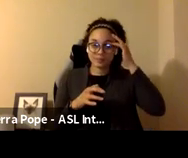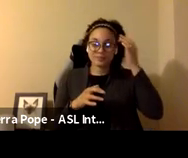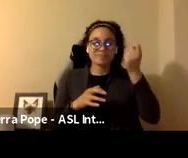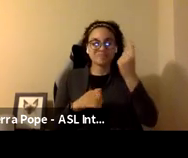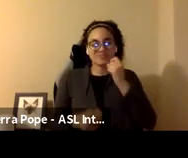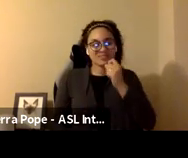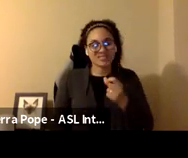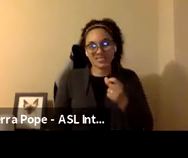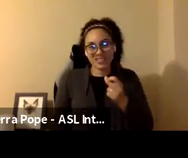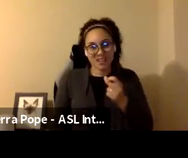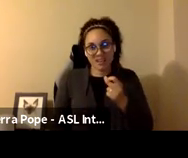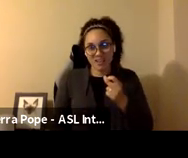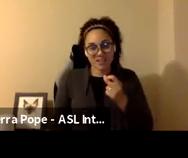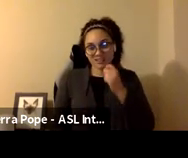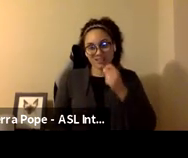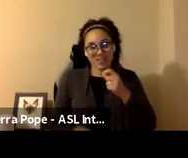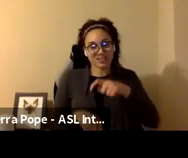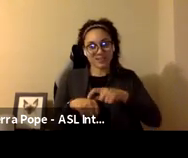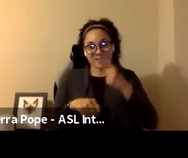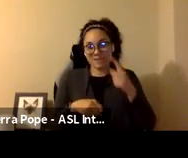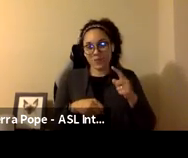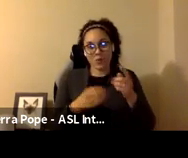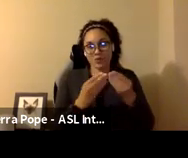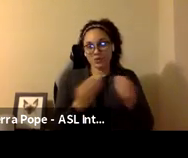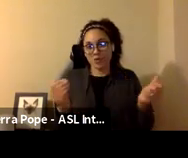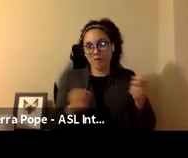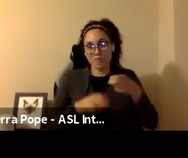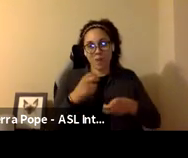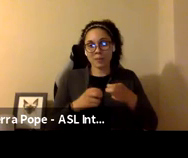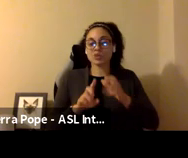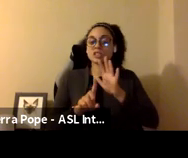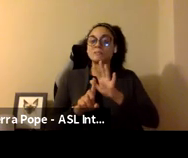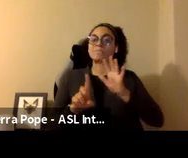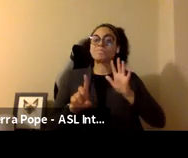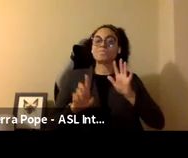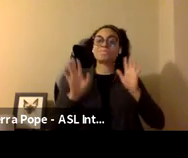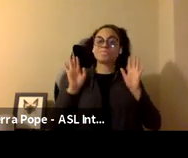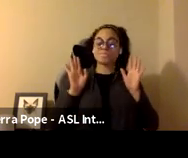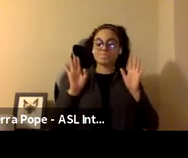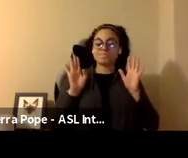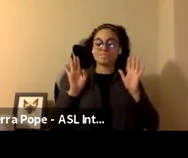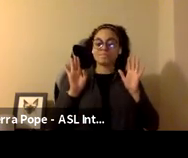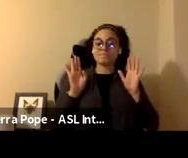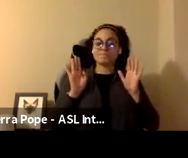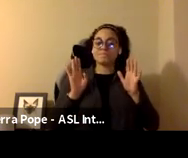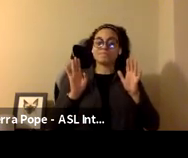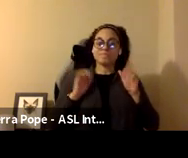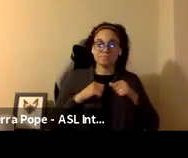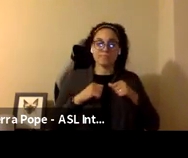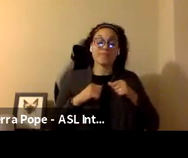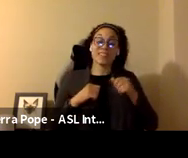place of problem solving. You need to give them space. This scenario that I'm giving you right